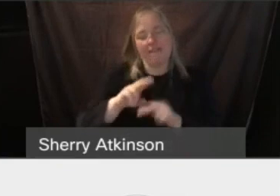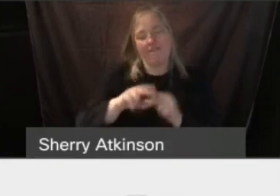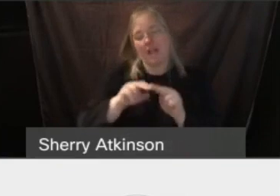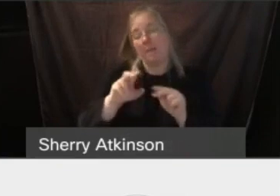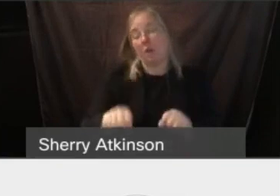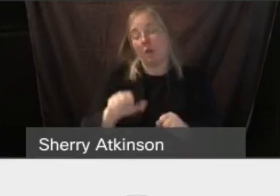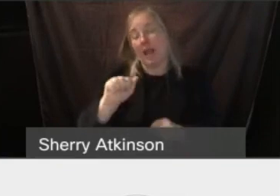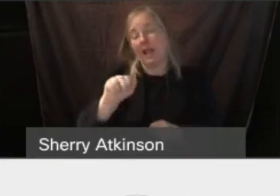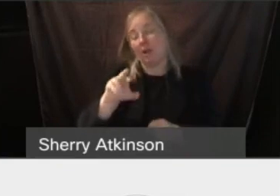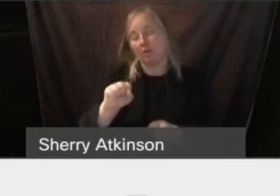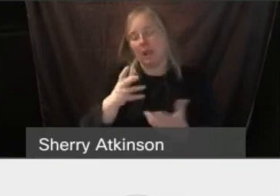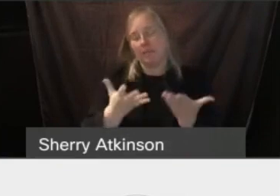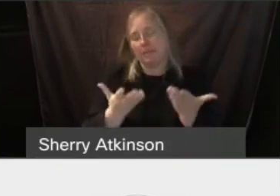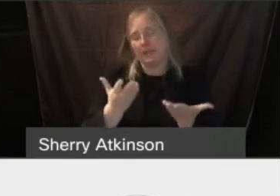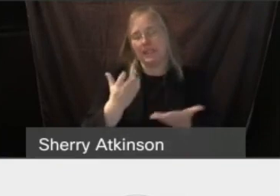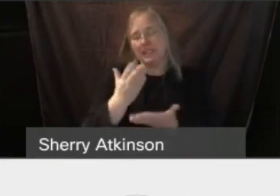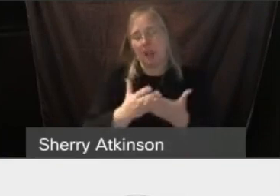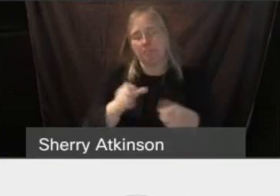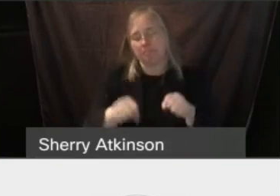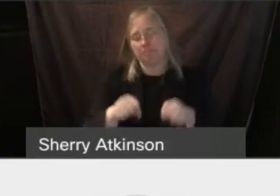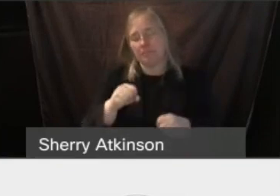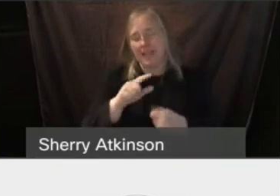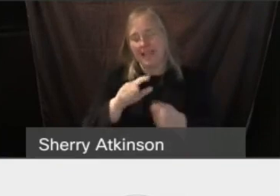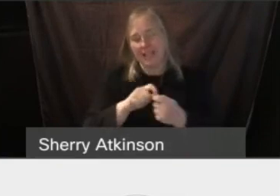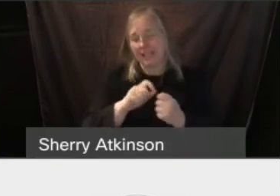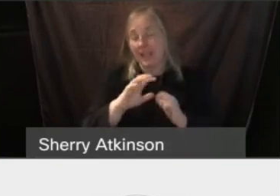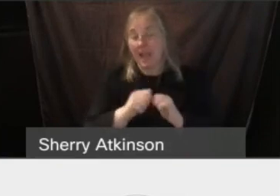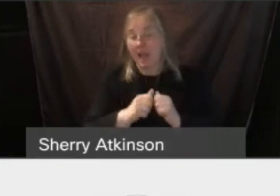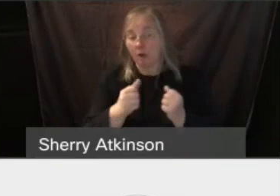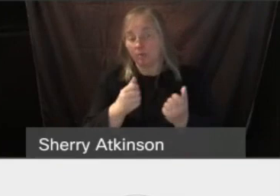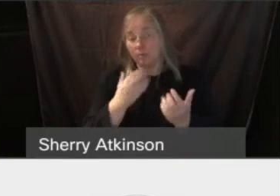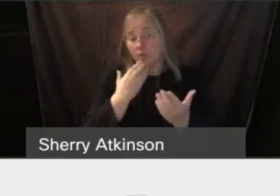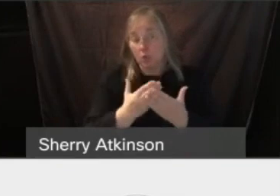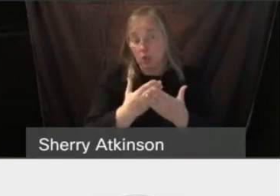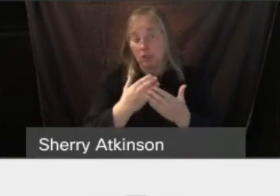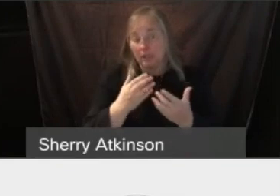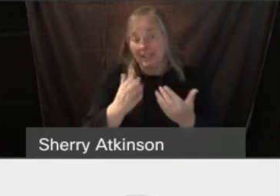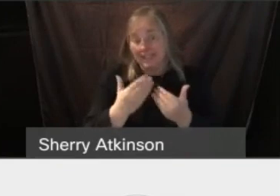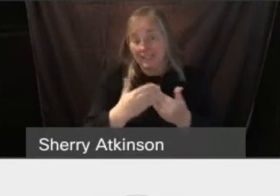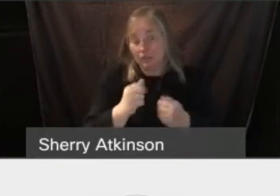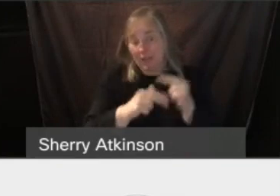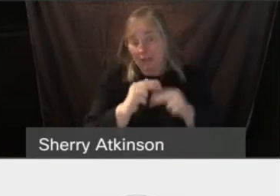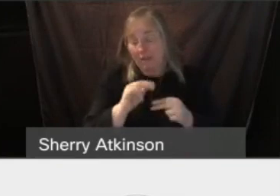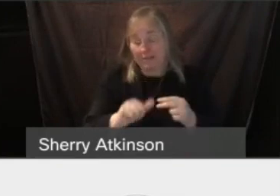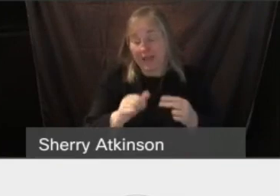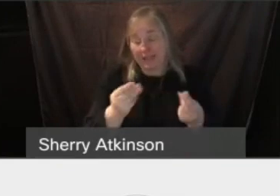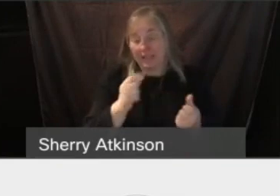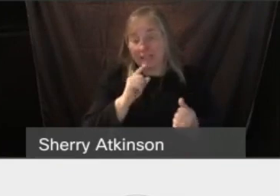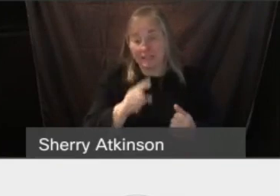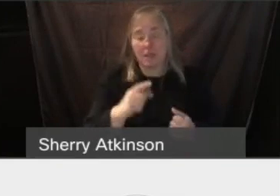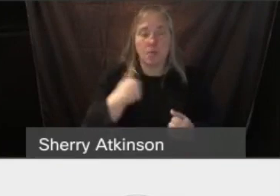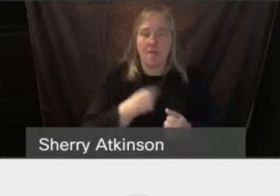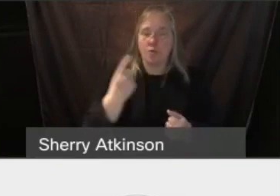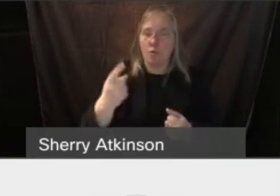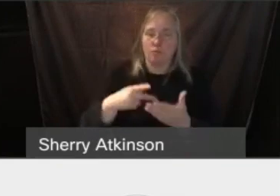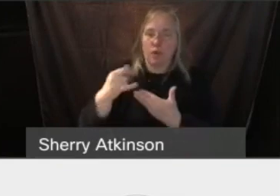some uncertainty as to exactly how developable that land is. We have a single project in Baltimore